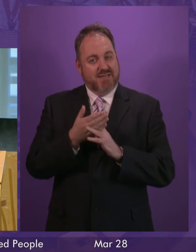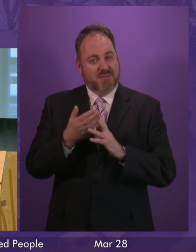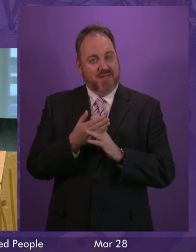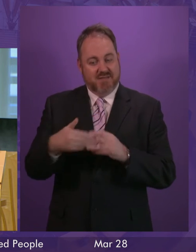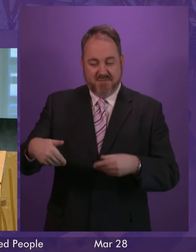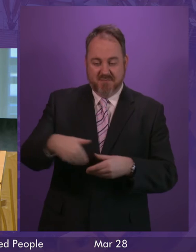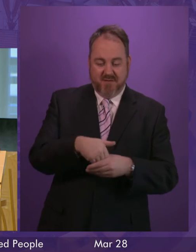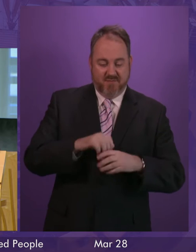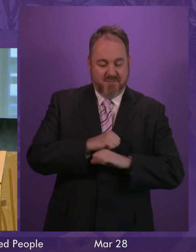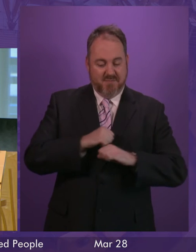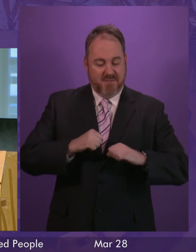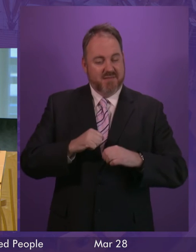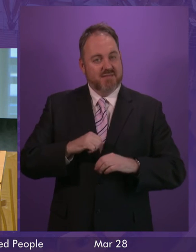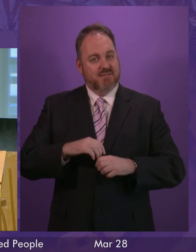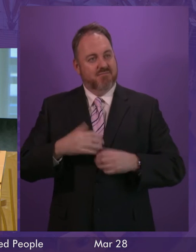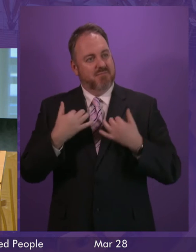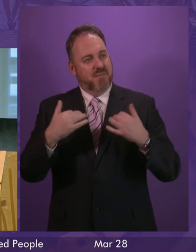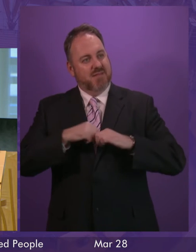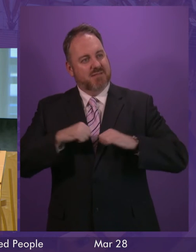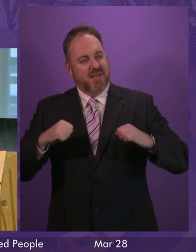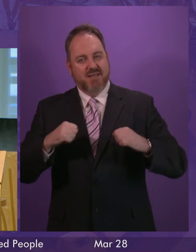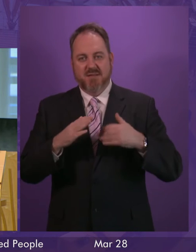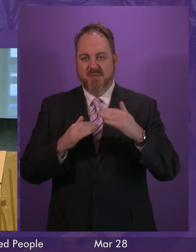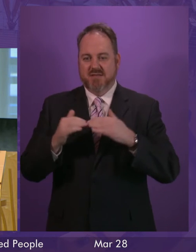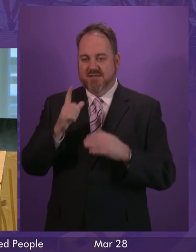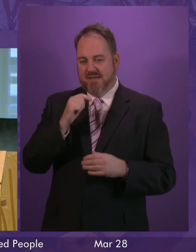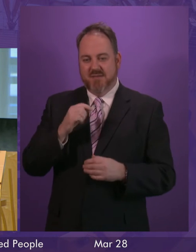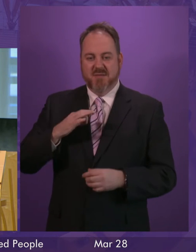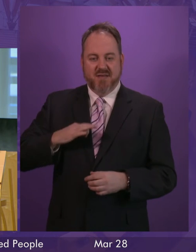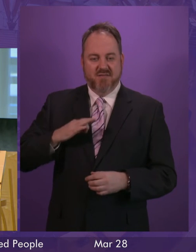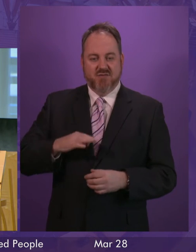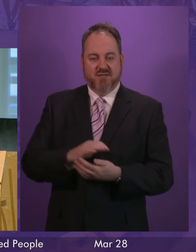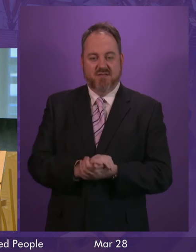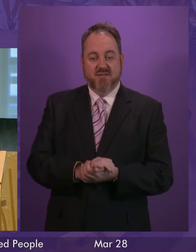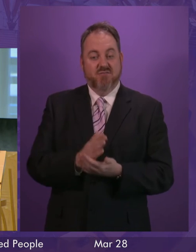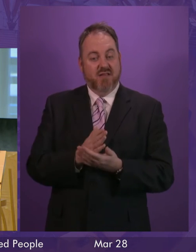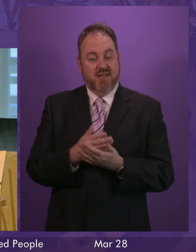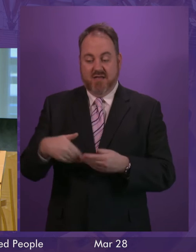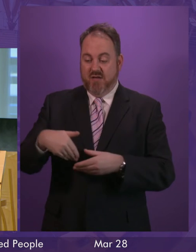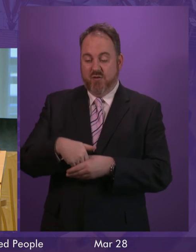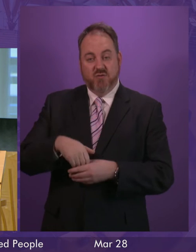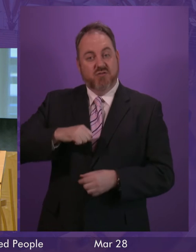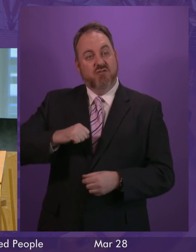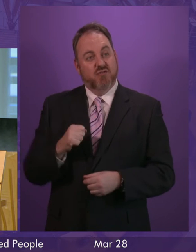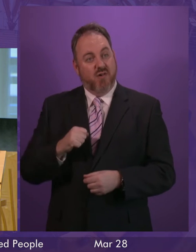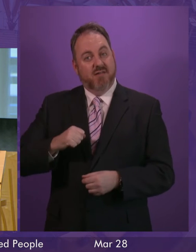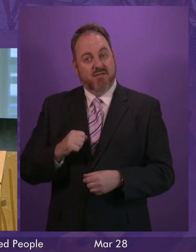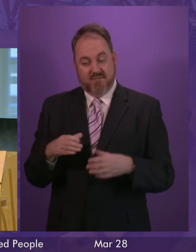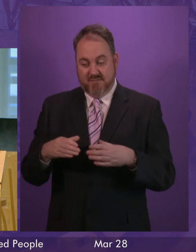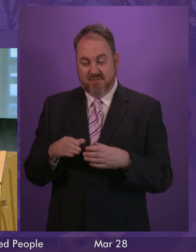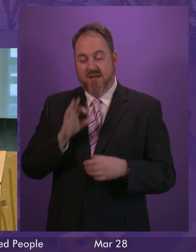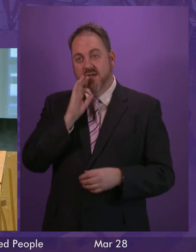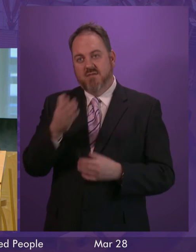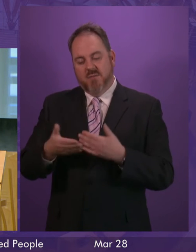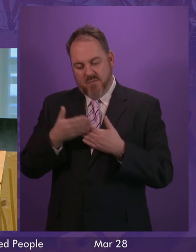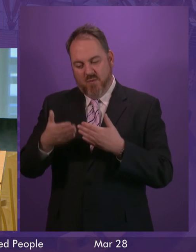design of our public spaces and buildings can benefit disabled people and us all. Presiding Officer Inclusion Scotland and other disabled persons organisations call for